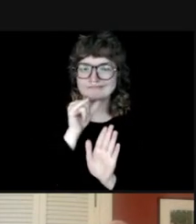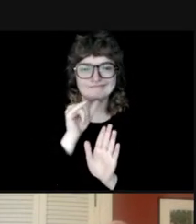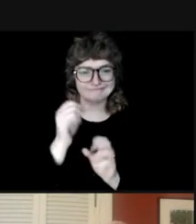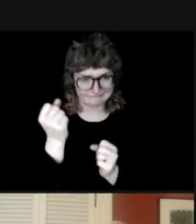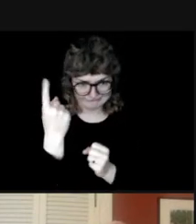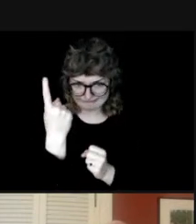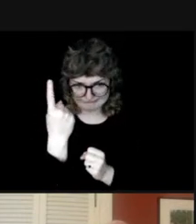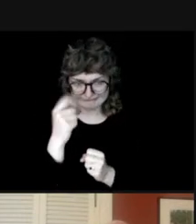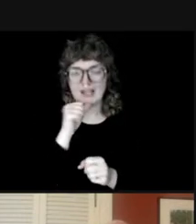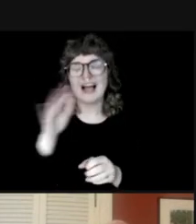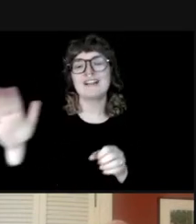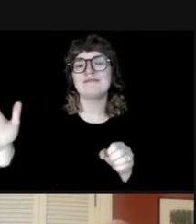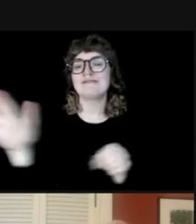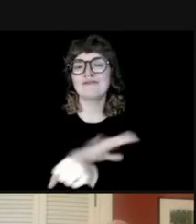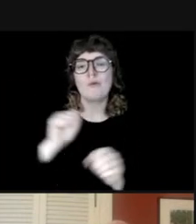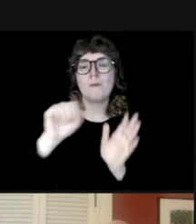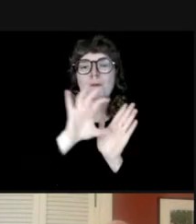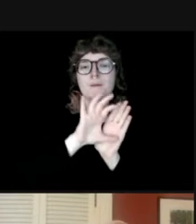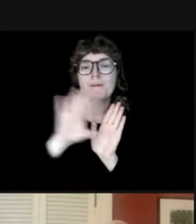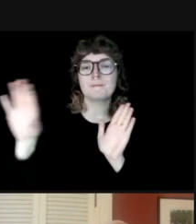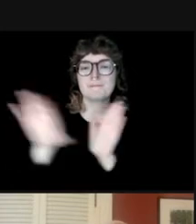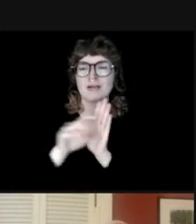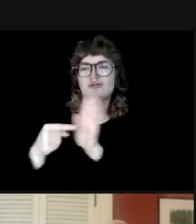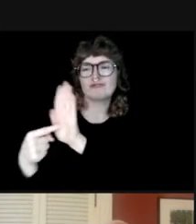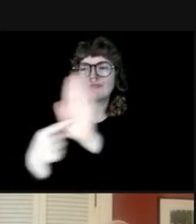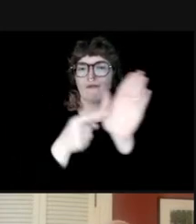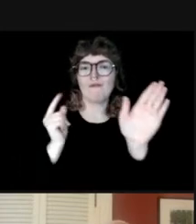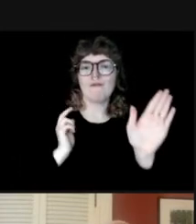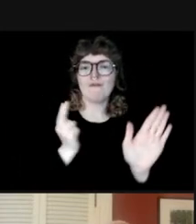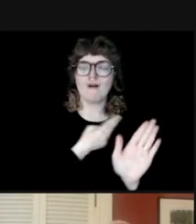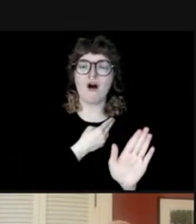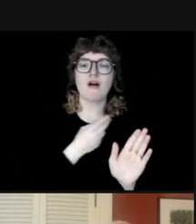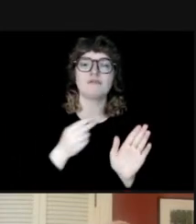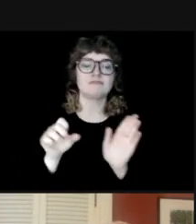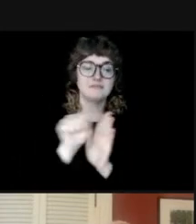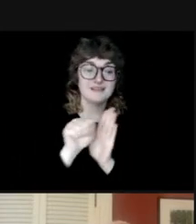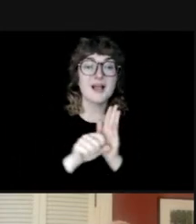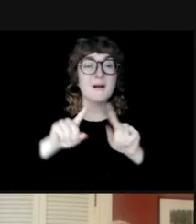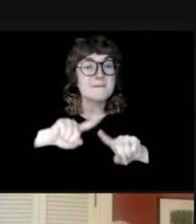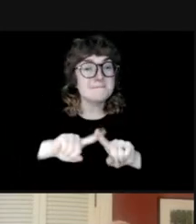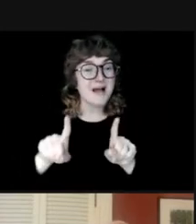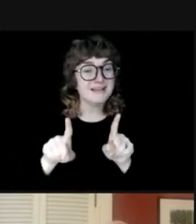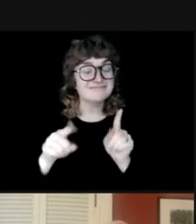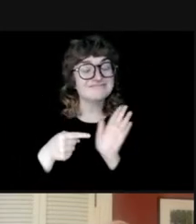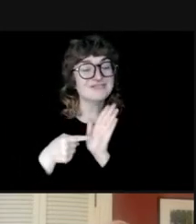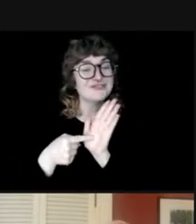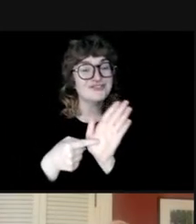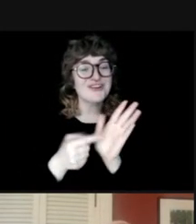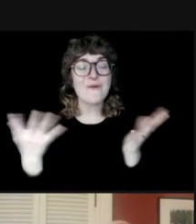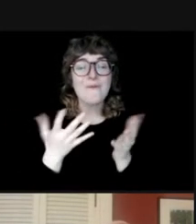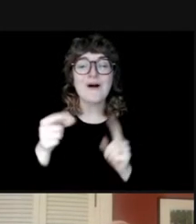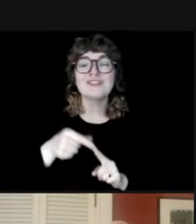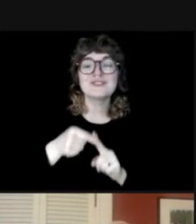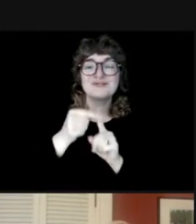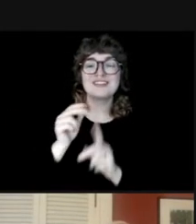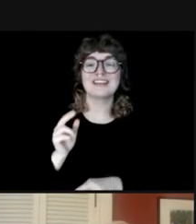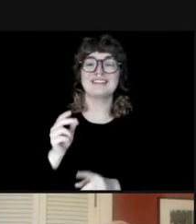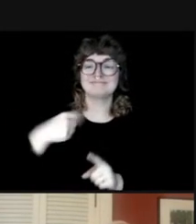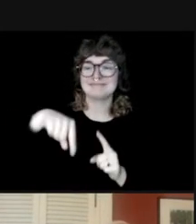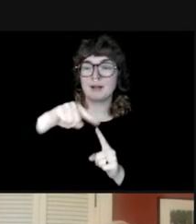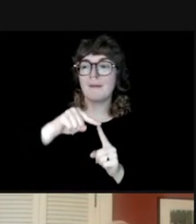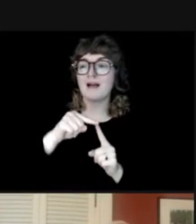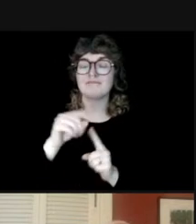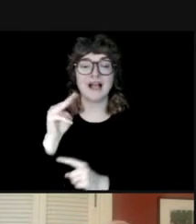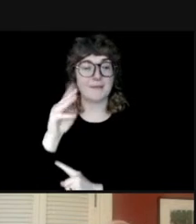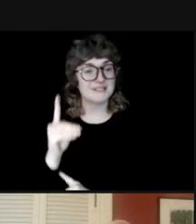our state, but it will offer some serious history to prove what is truly unique about us. Next. We